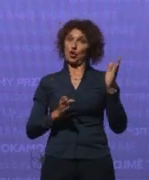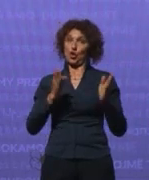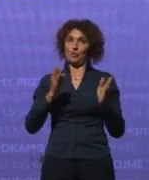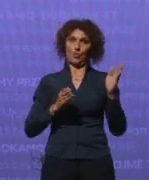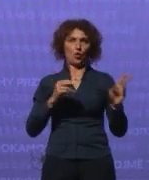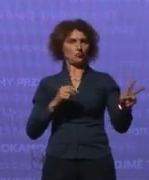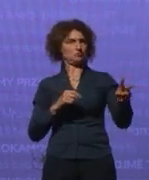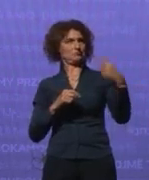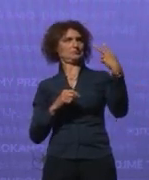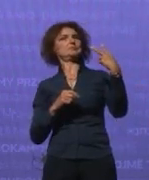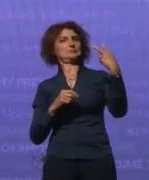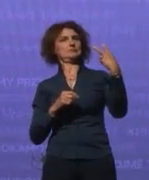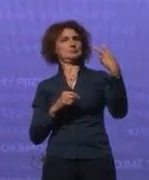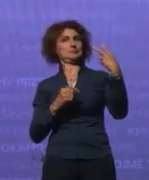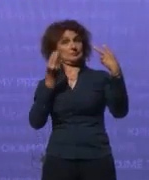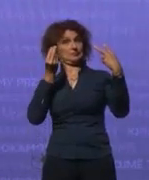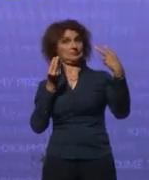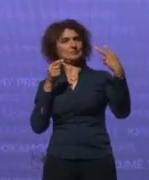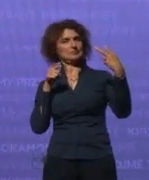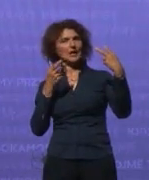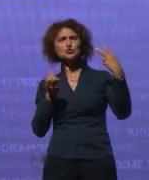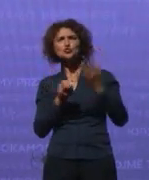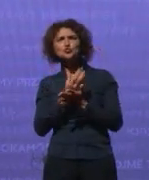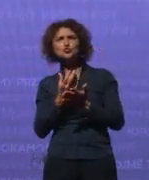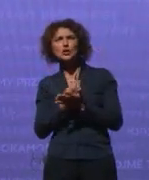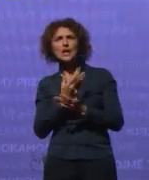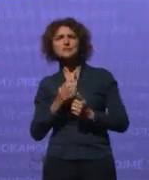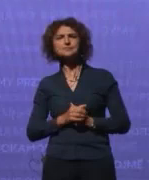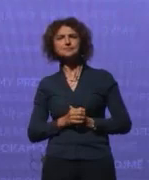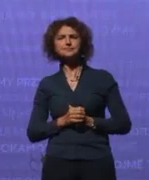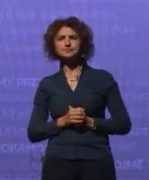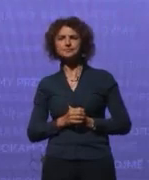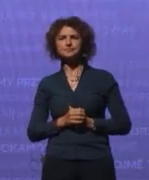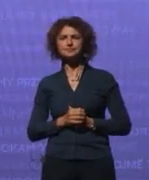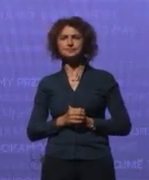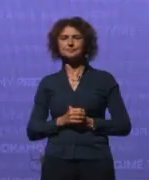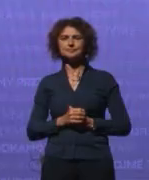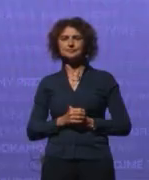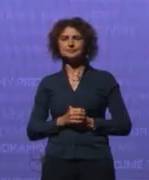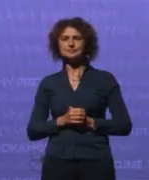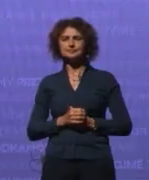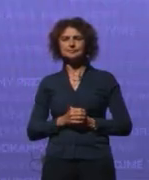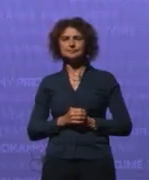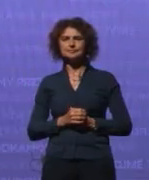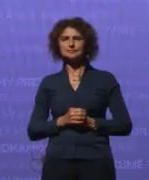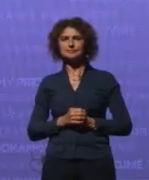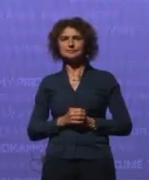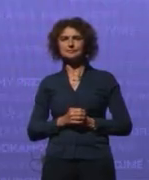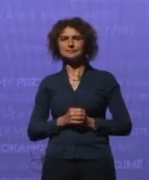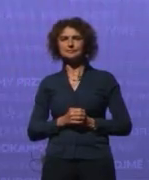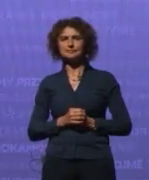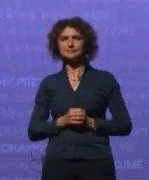experiment, we have shown that actually the gaze in this case doesn't really help participants